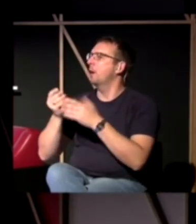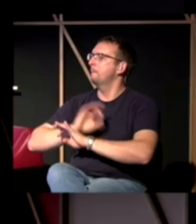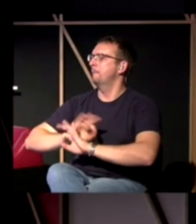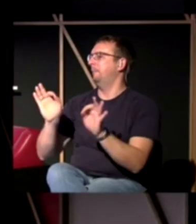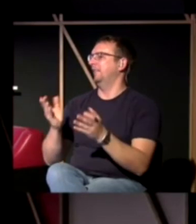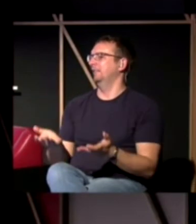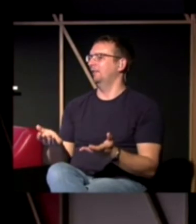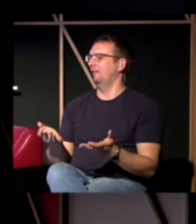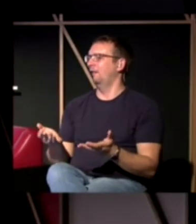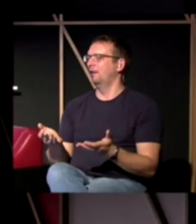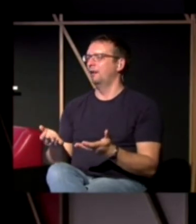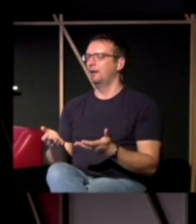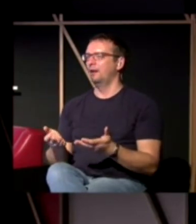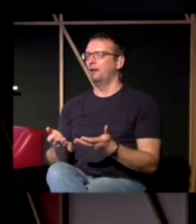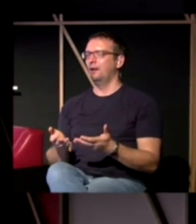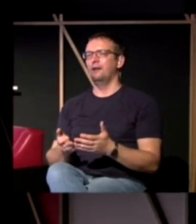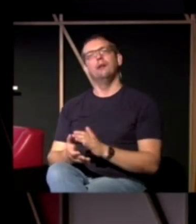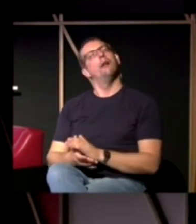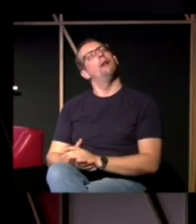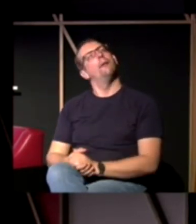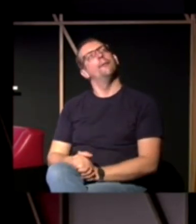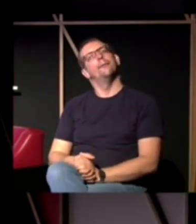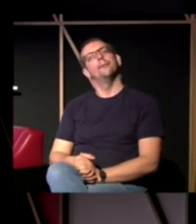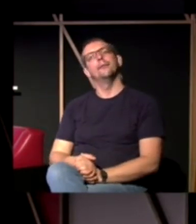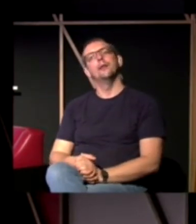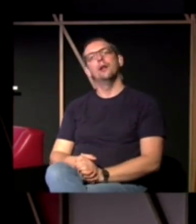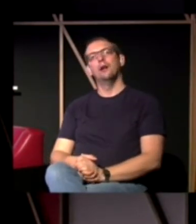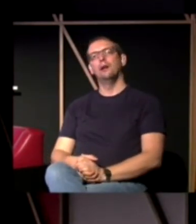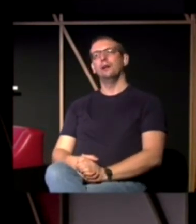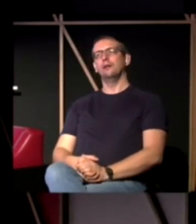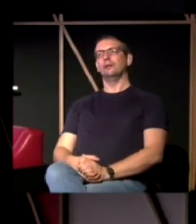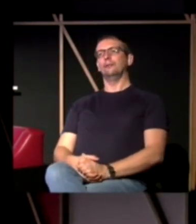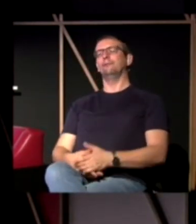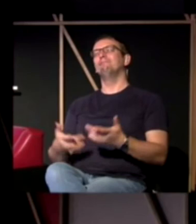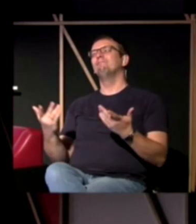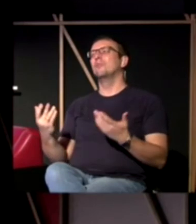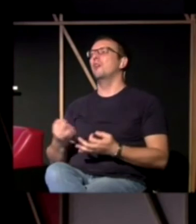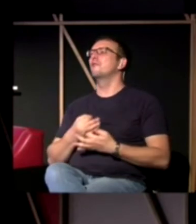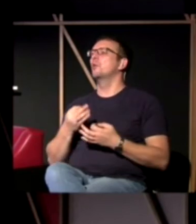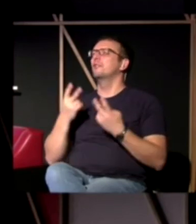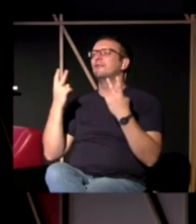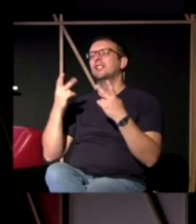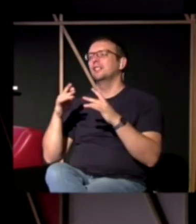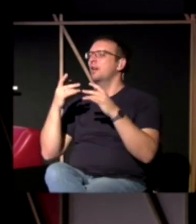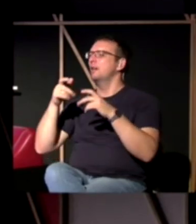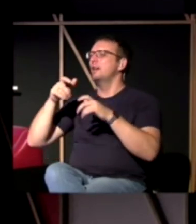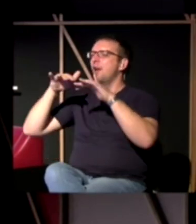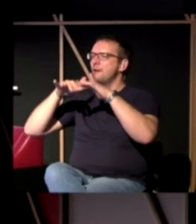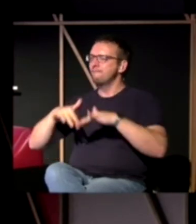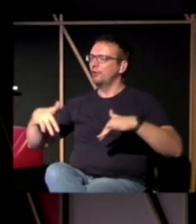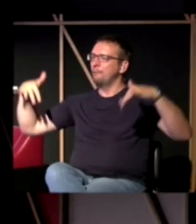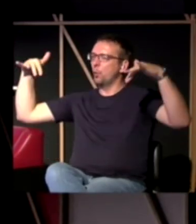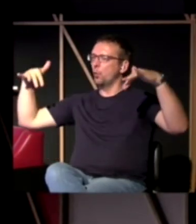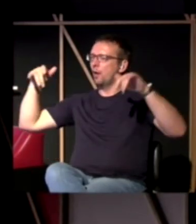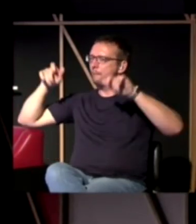bit in his last words, you know, Confederations Cup and World Cup is a big event that